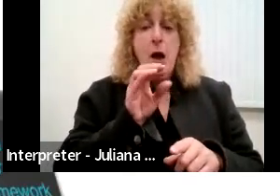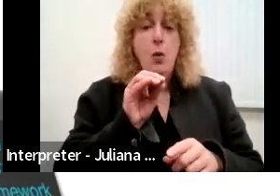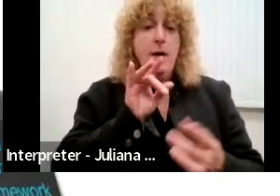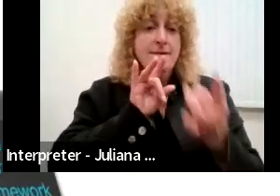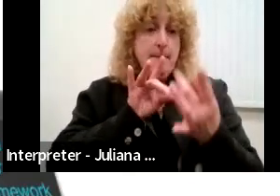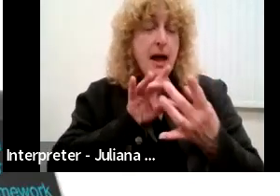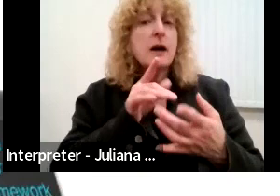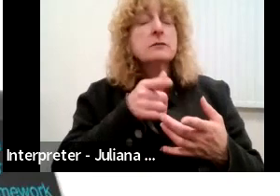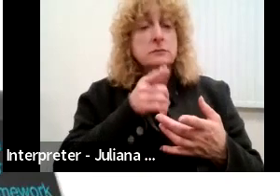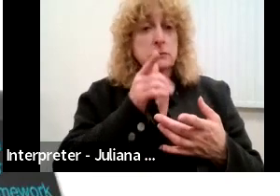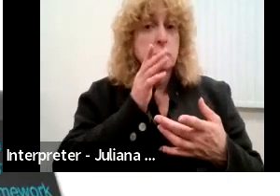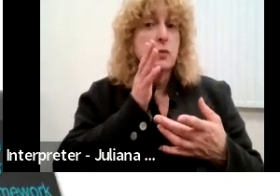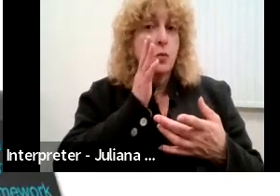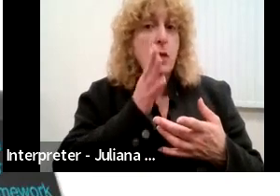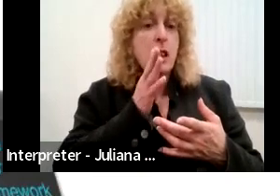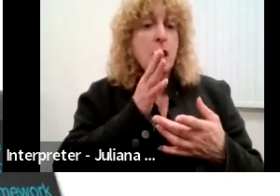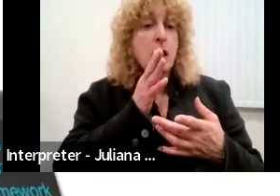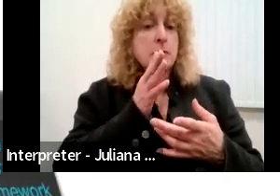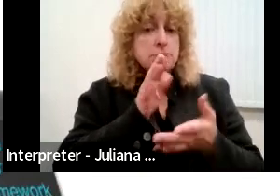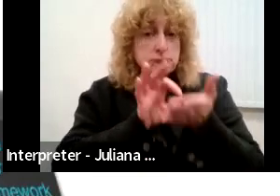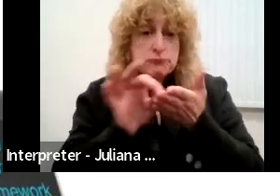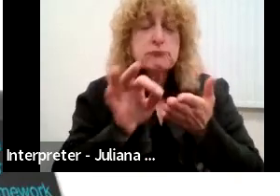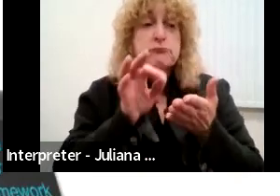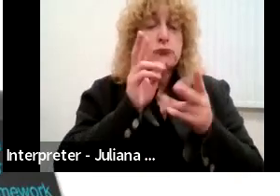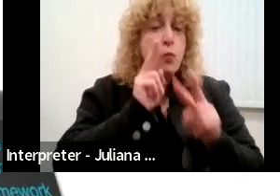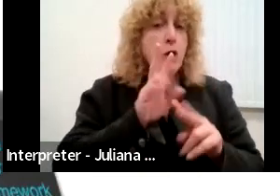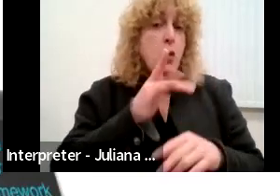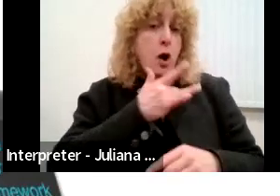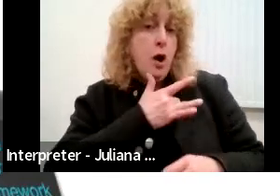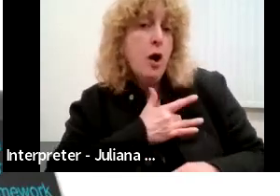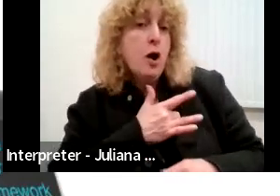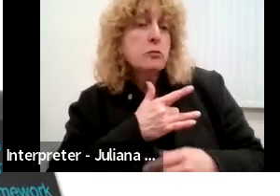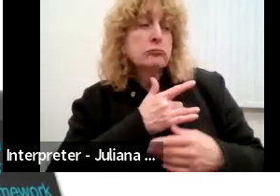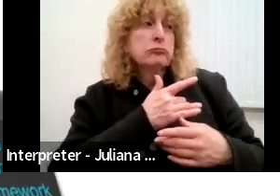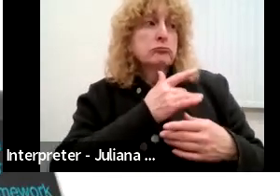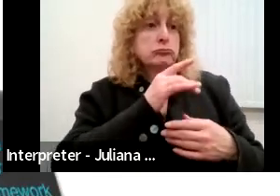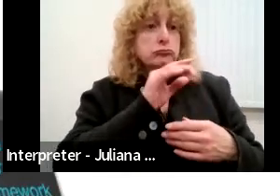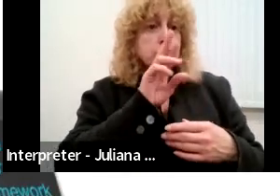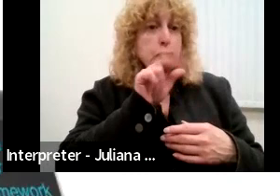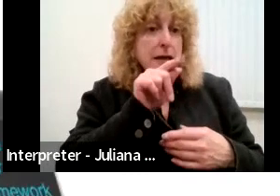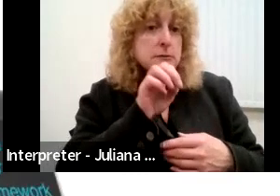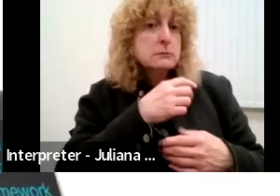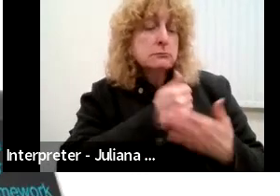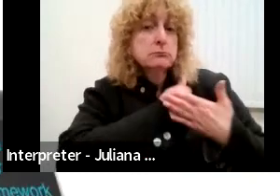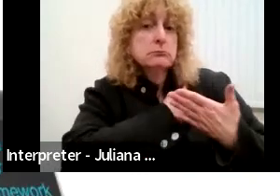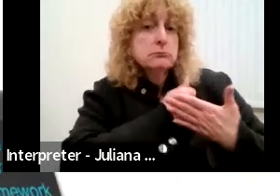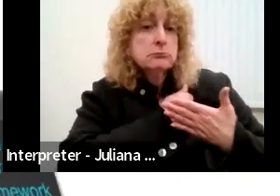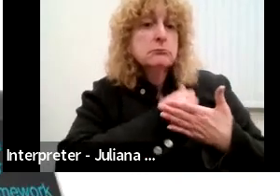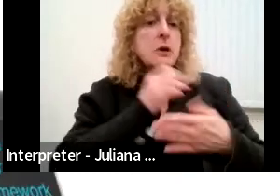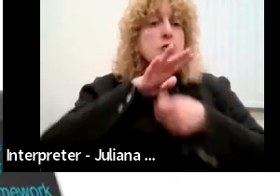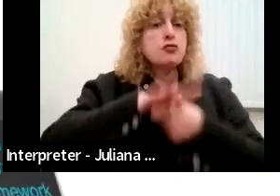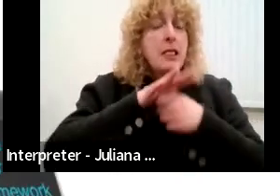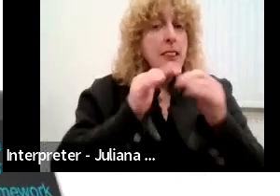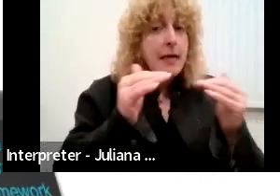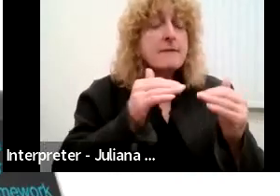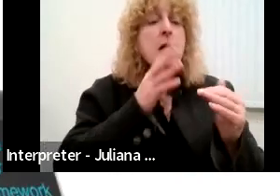it tracks and monitors like your heart rate and stress levels, and then it vibrates to kind of remind